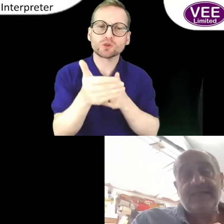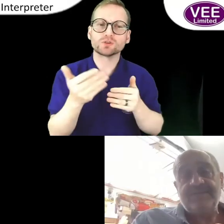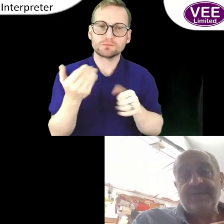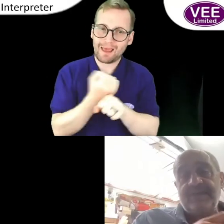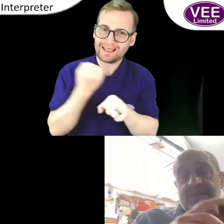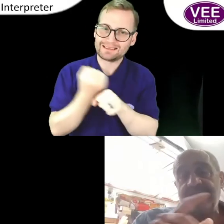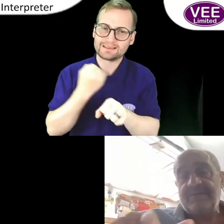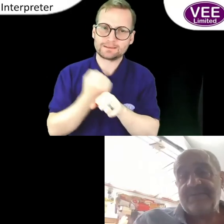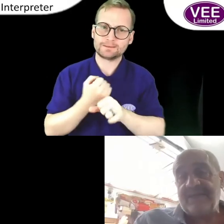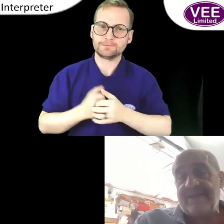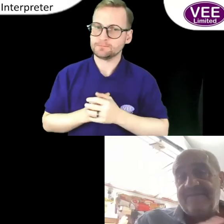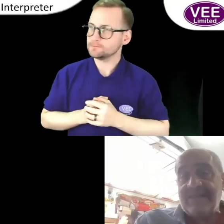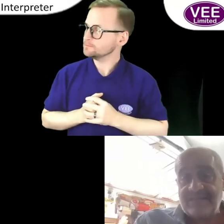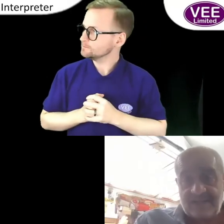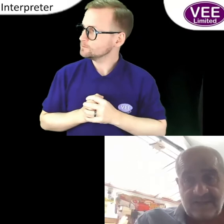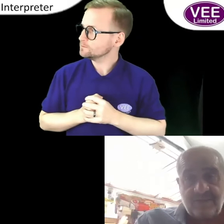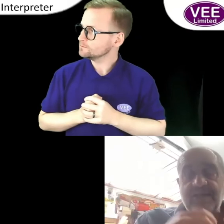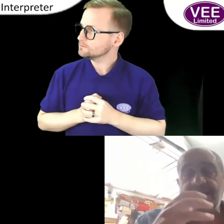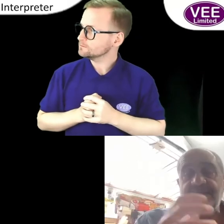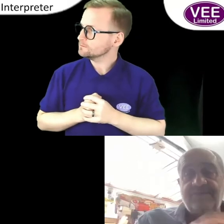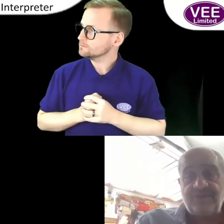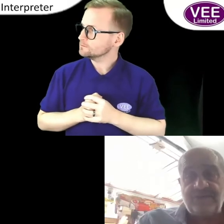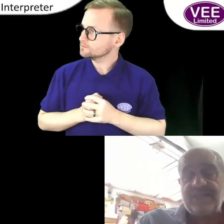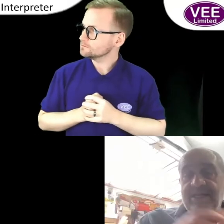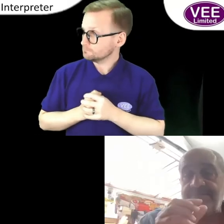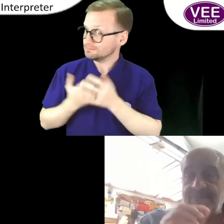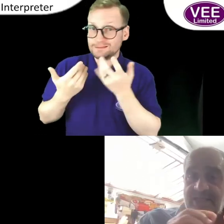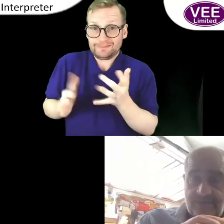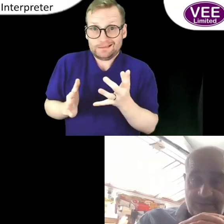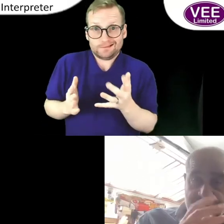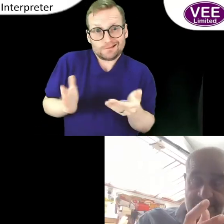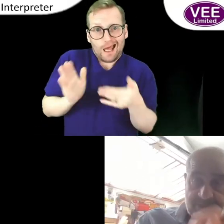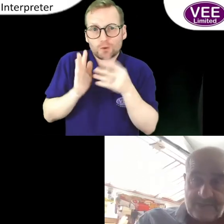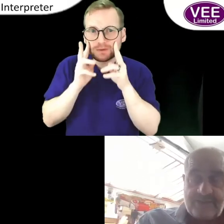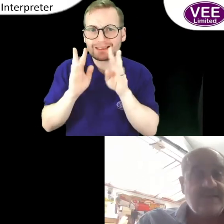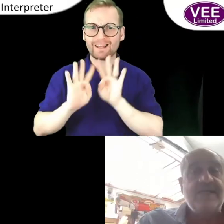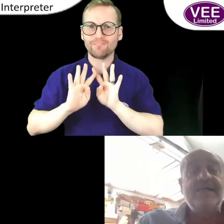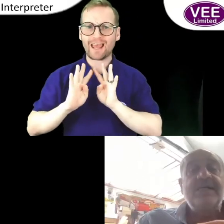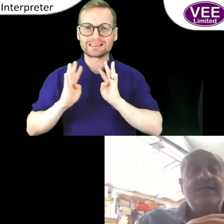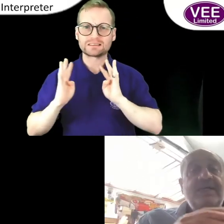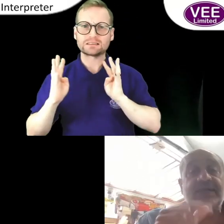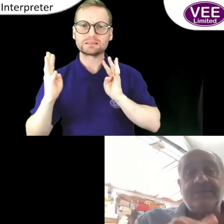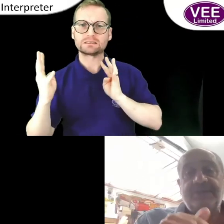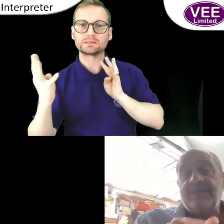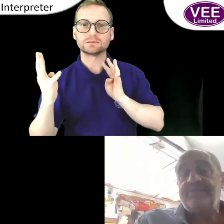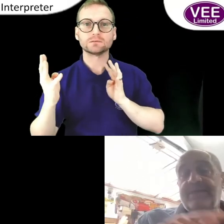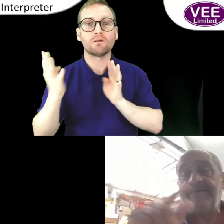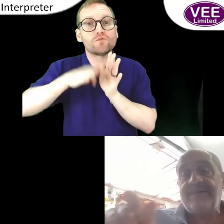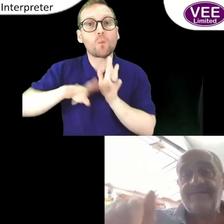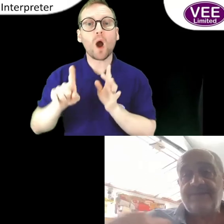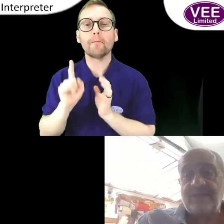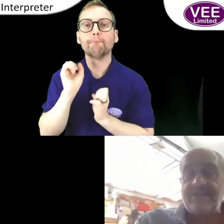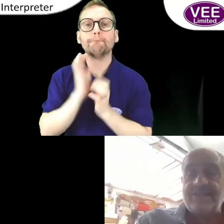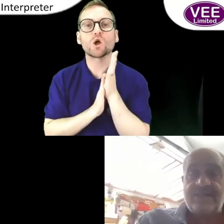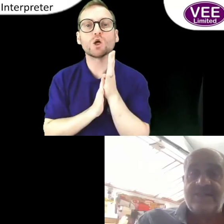made a fence around this refugee camp made out of burnt matches, and exhibited them in